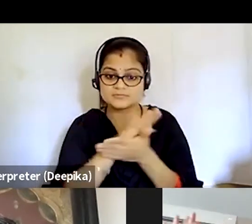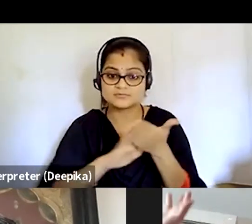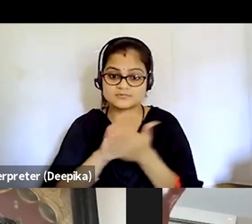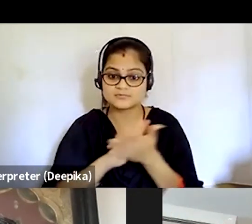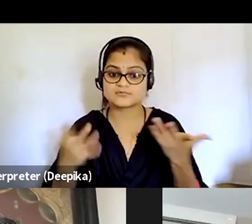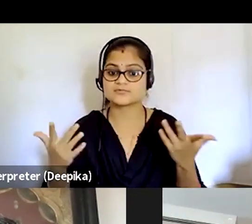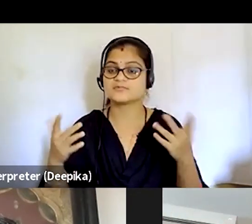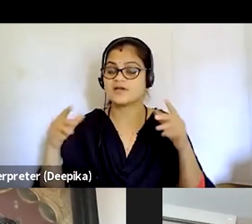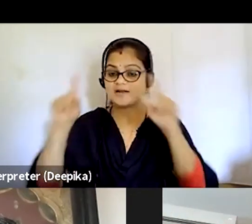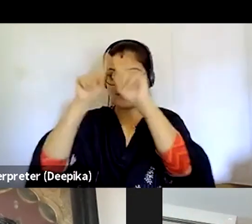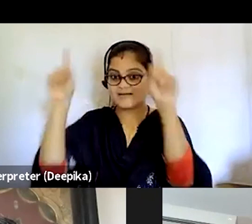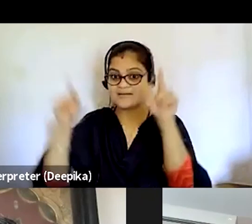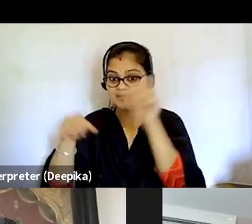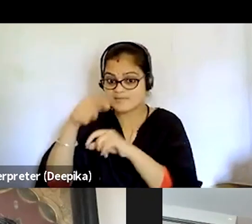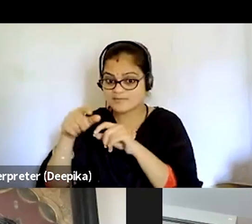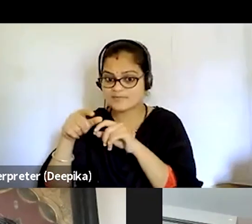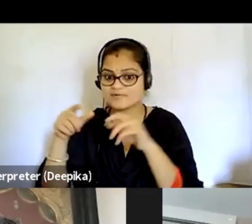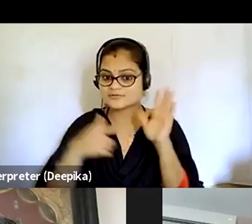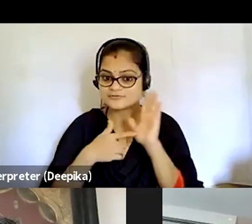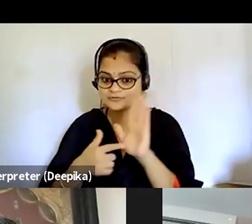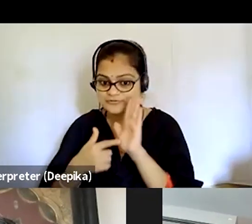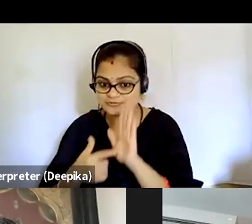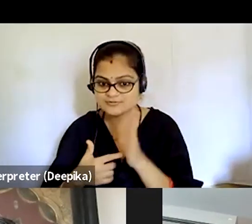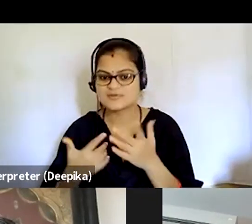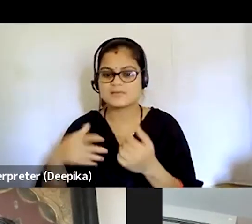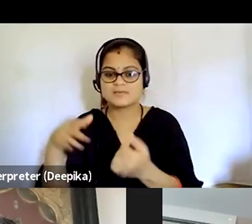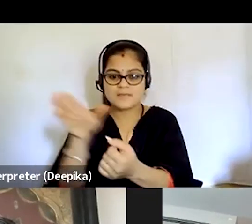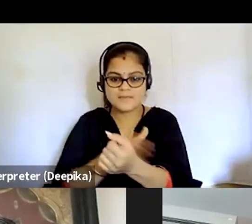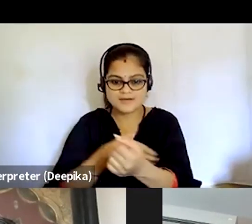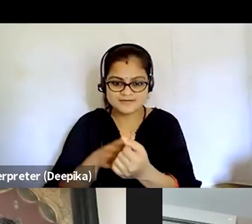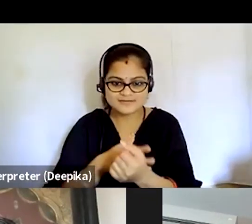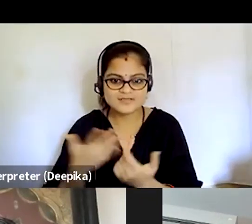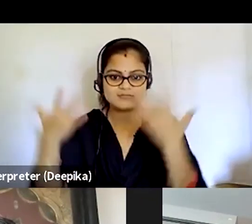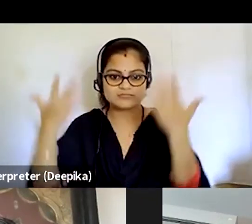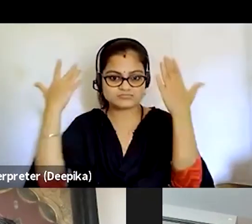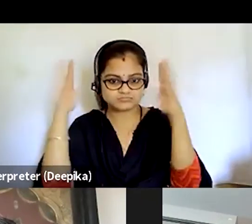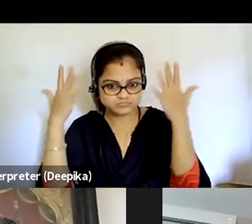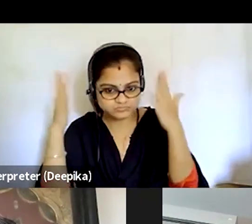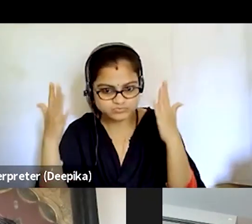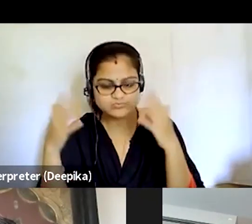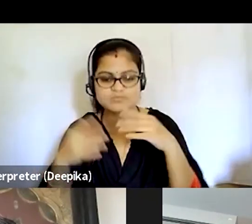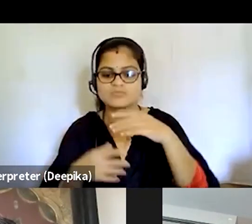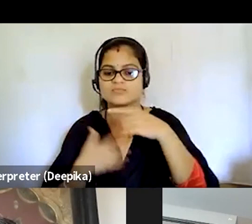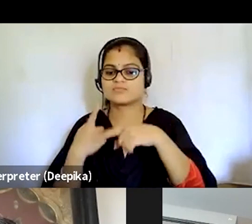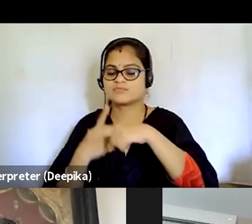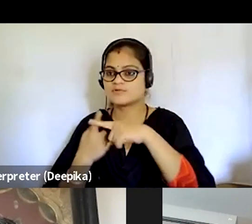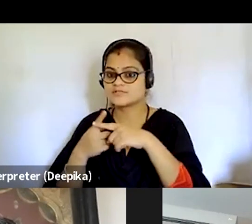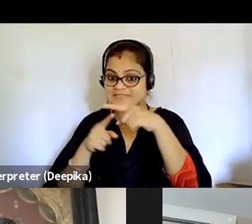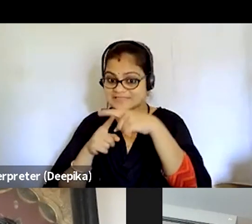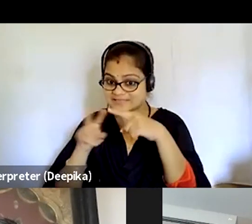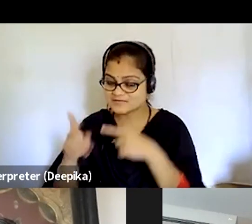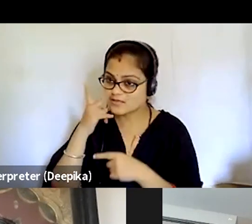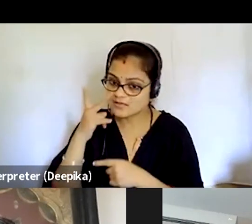somebody fills in a picture of audiences, and you pipe the music of the applause, so that even when you're watching it on